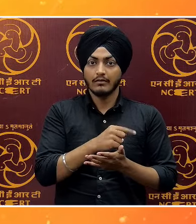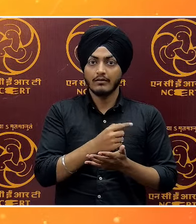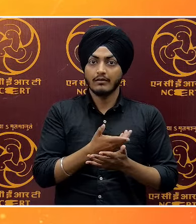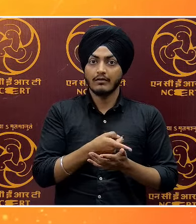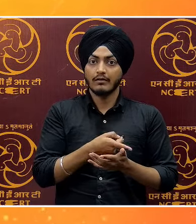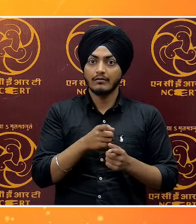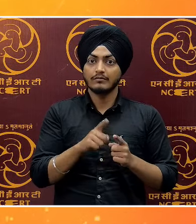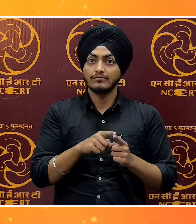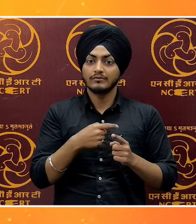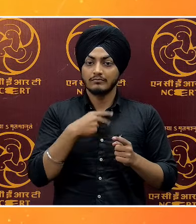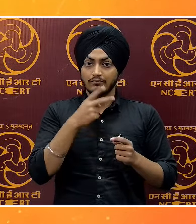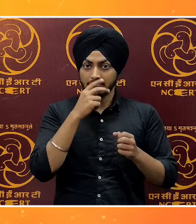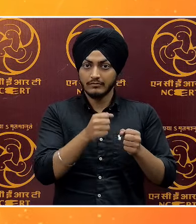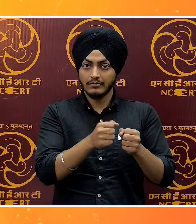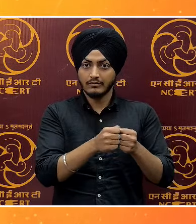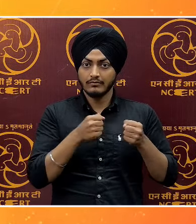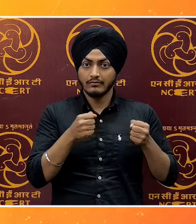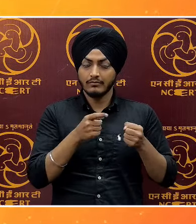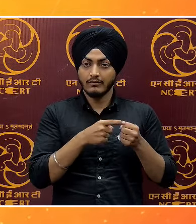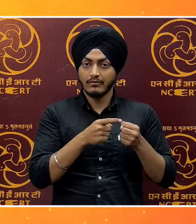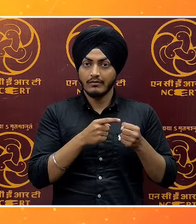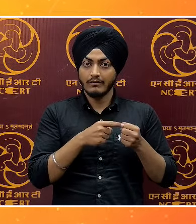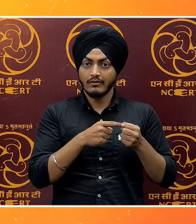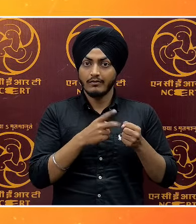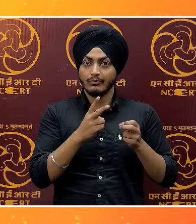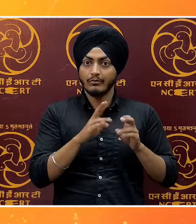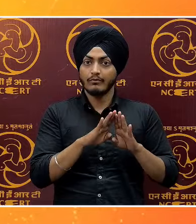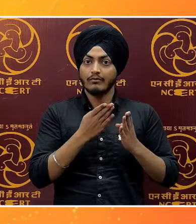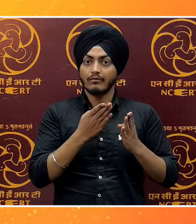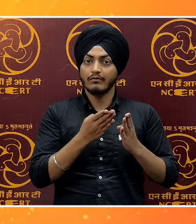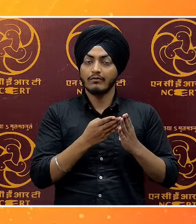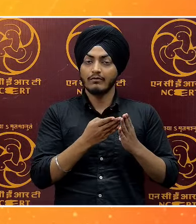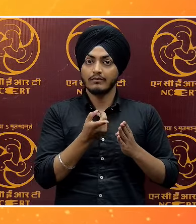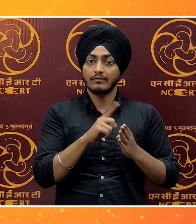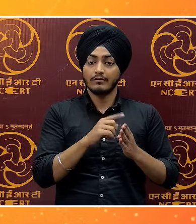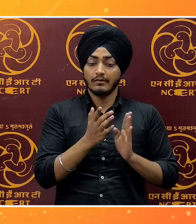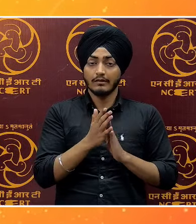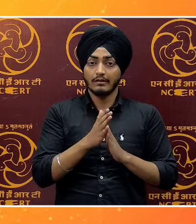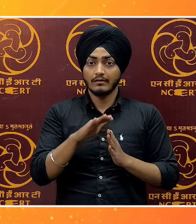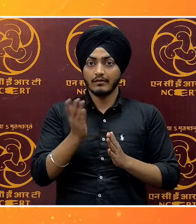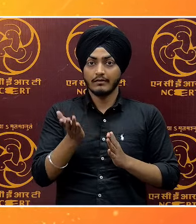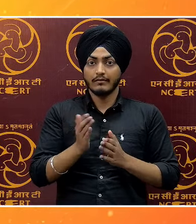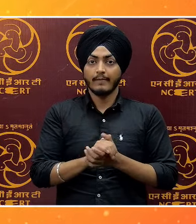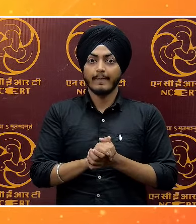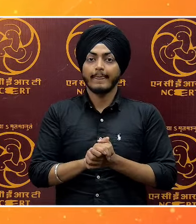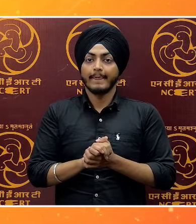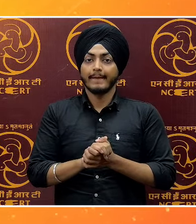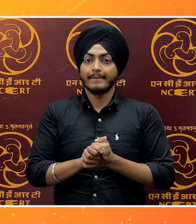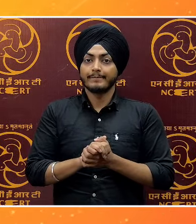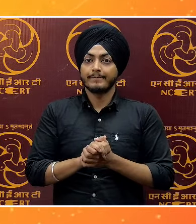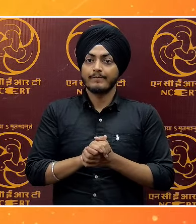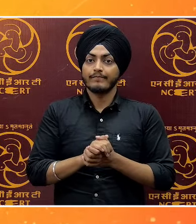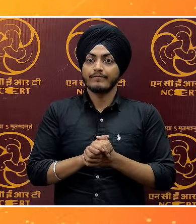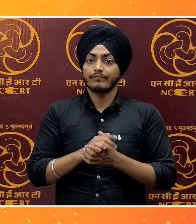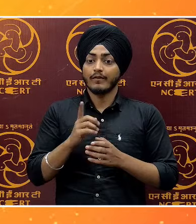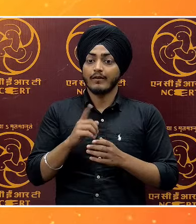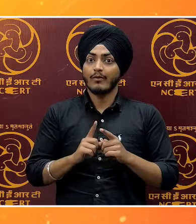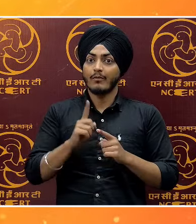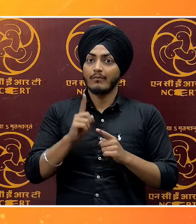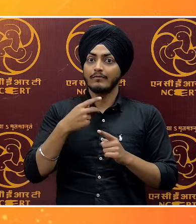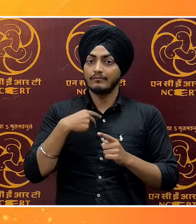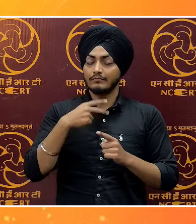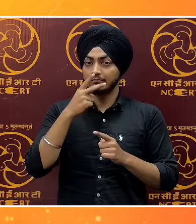a cupboard having 2 doors on the right side of the bed. On the top of it, a